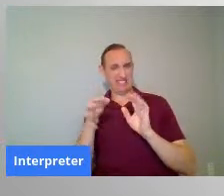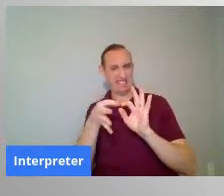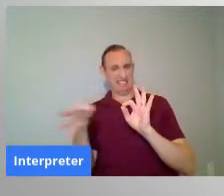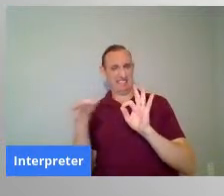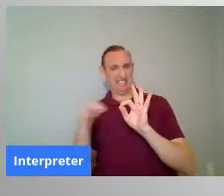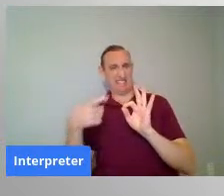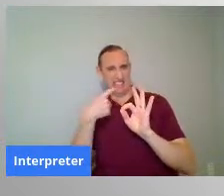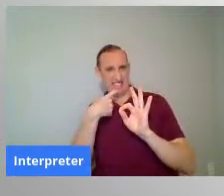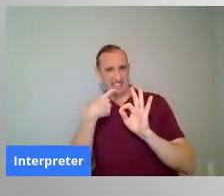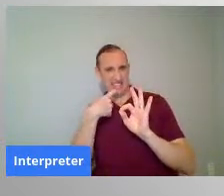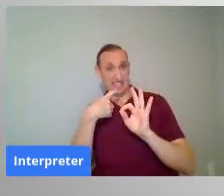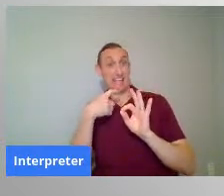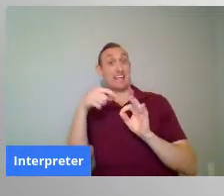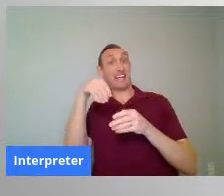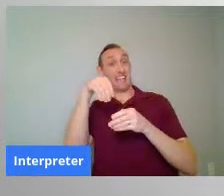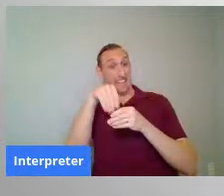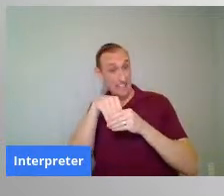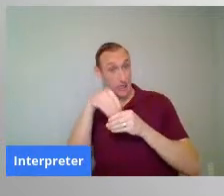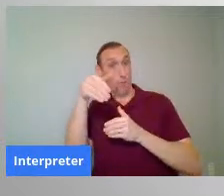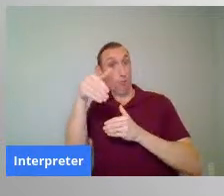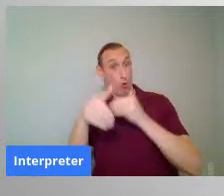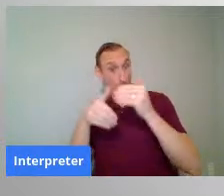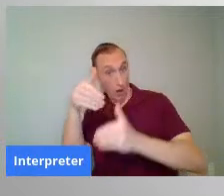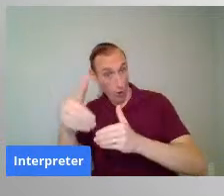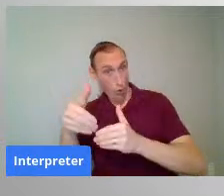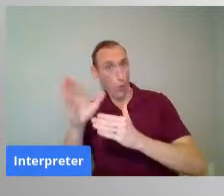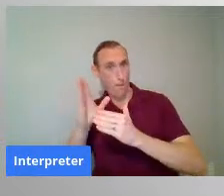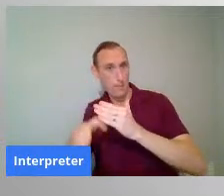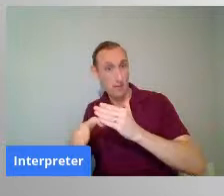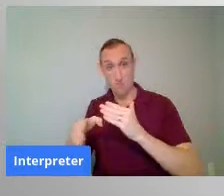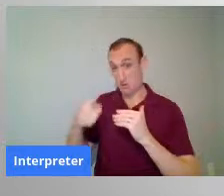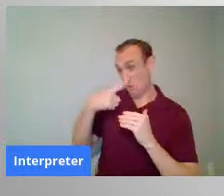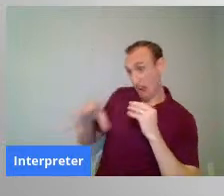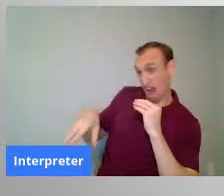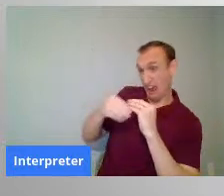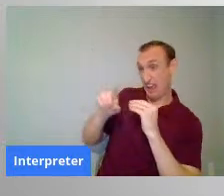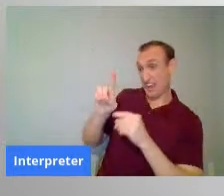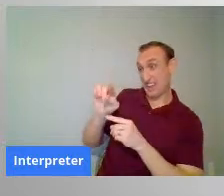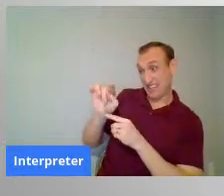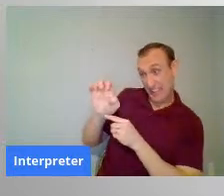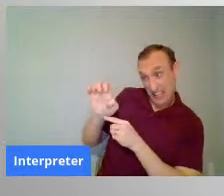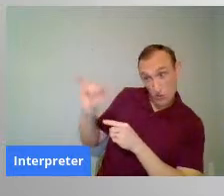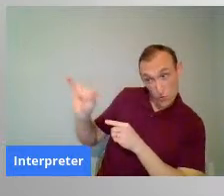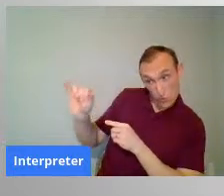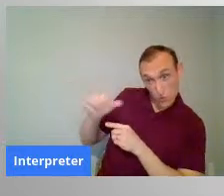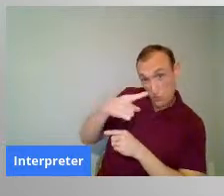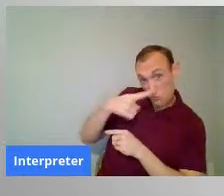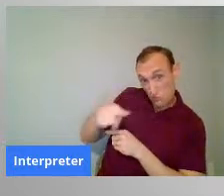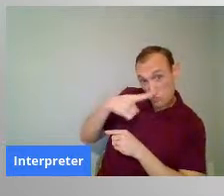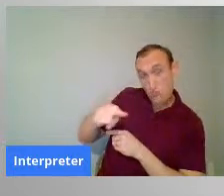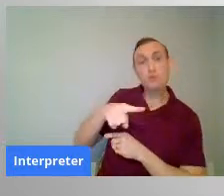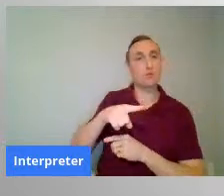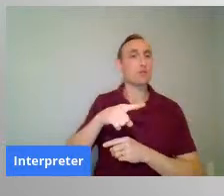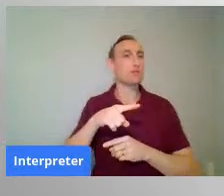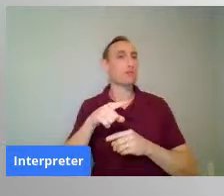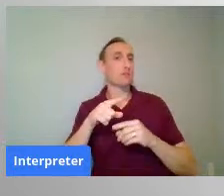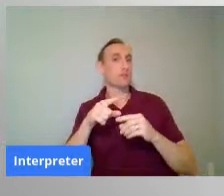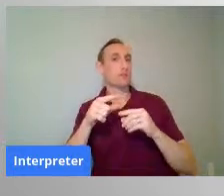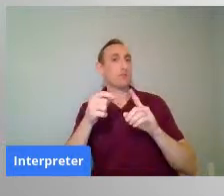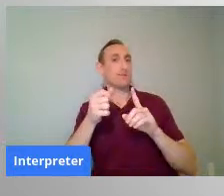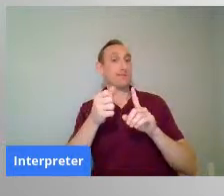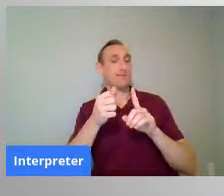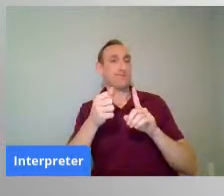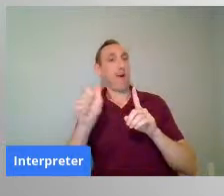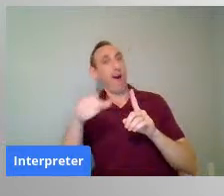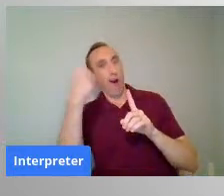Right. Yeah, I'm just looking for a date to go with those. Okay. Yeah, it's in the write-up portion of it, but we